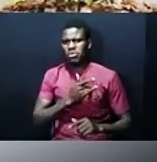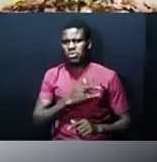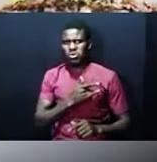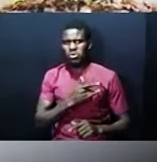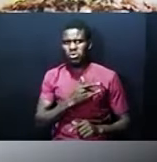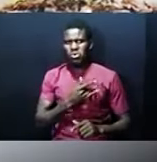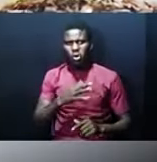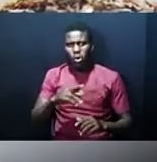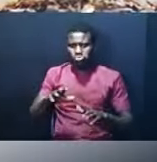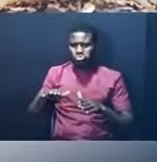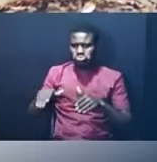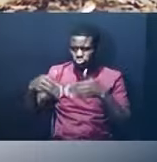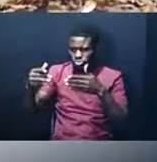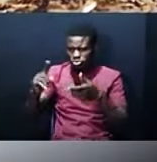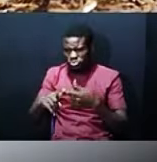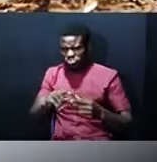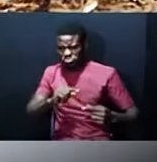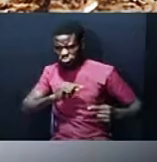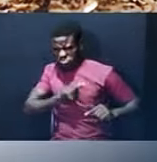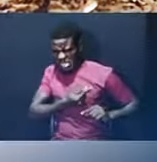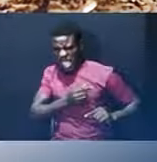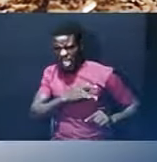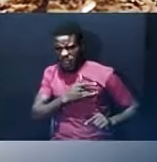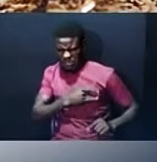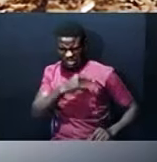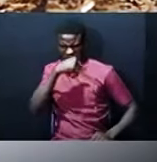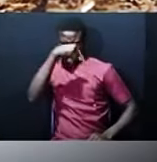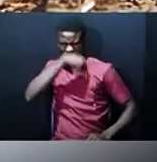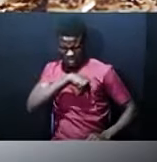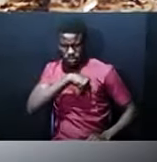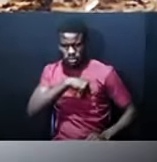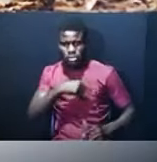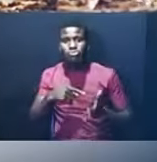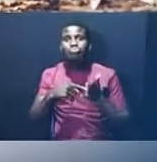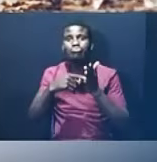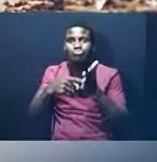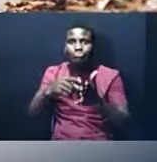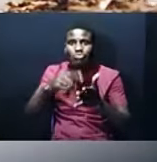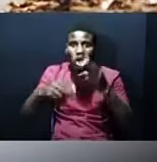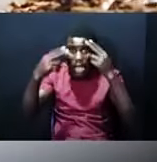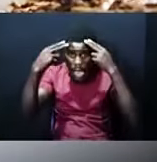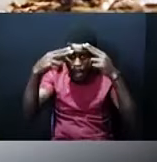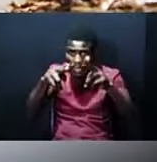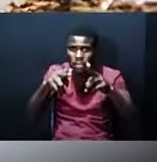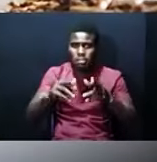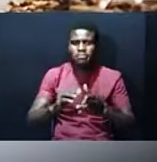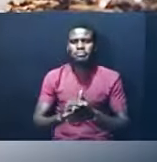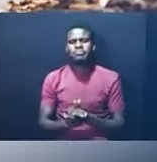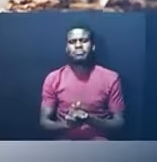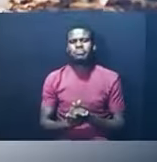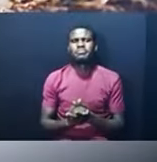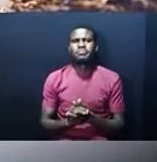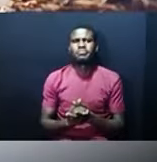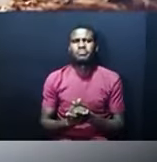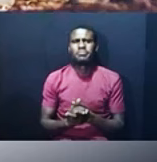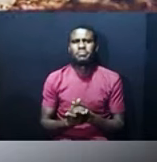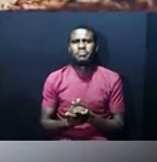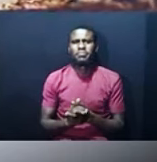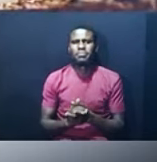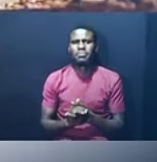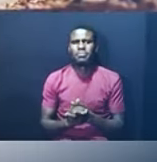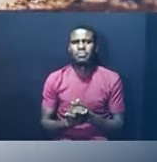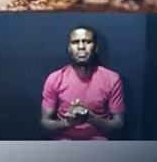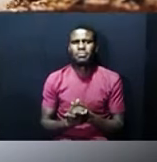bitter feelings within will determine the outcome.